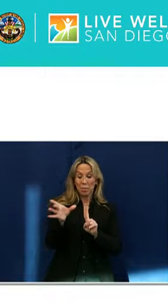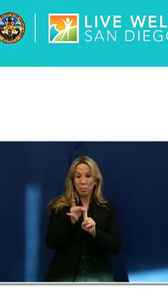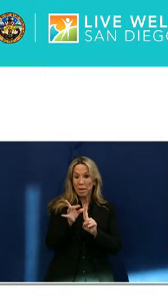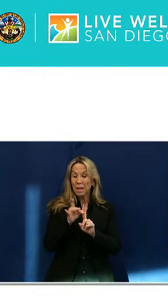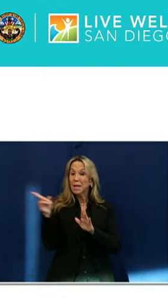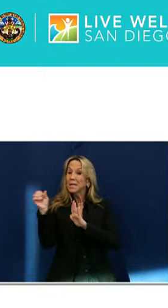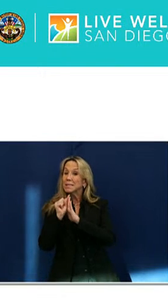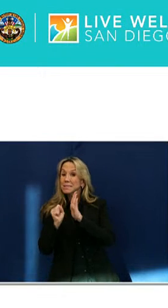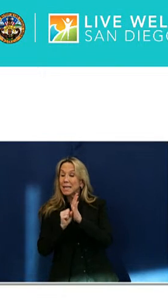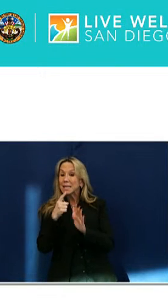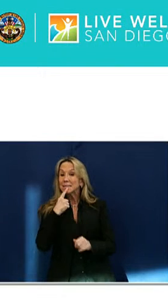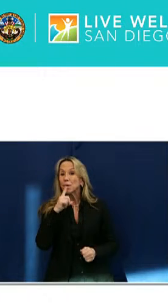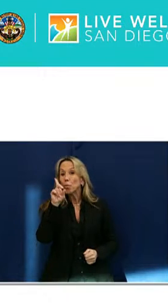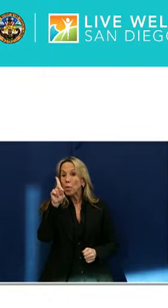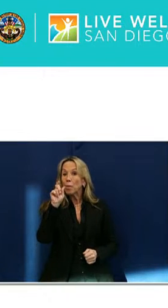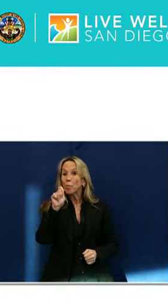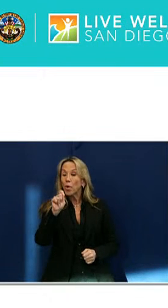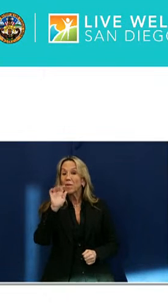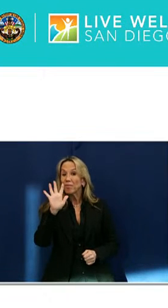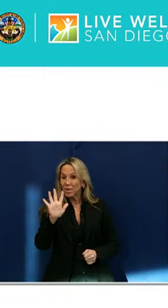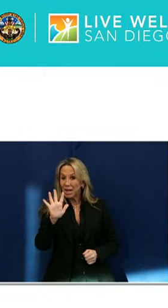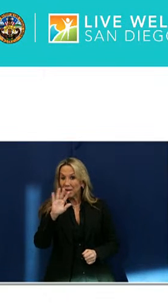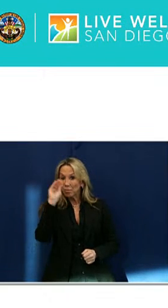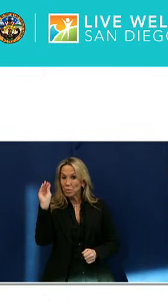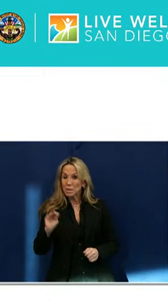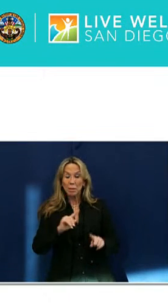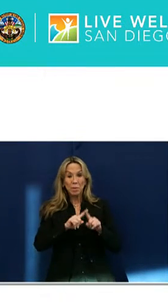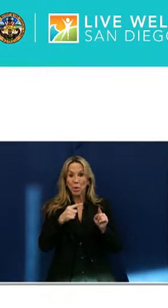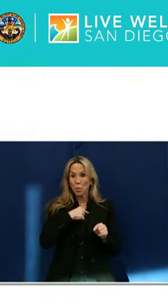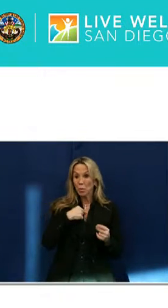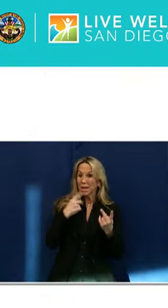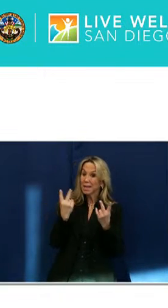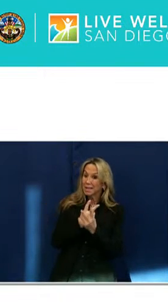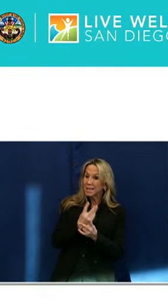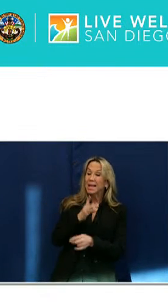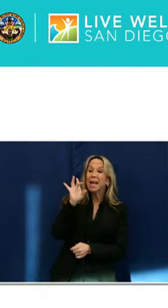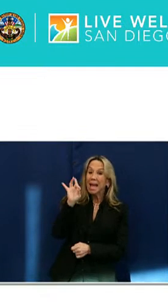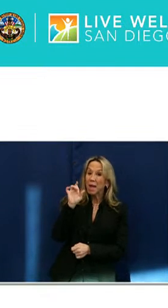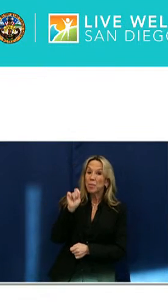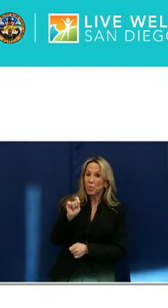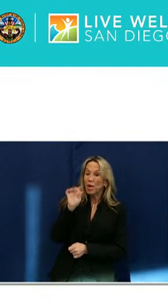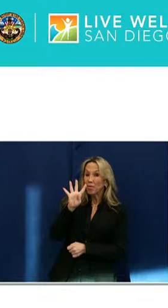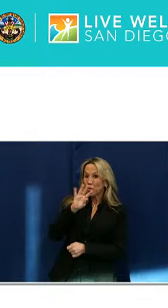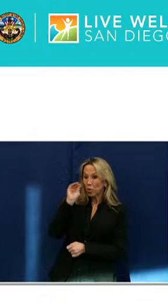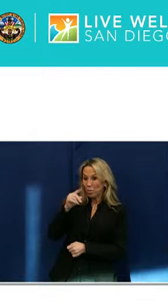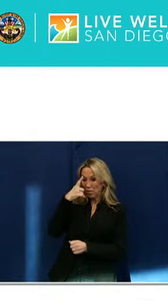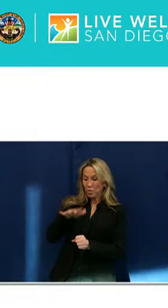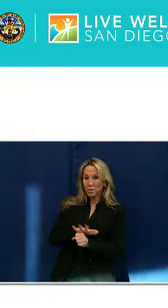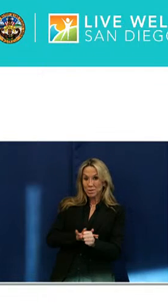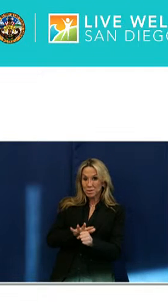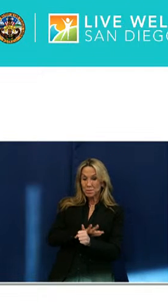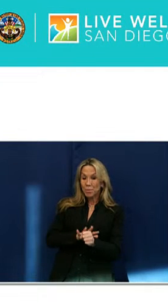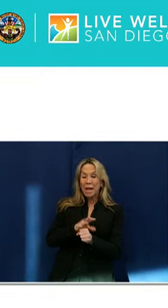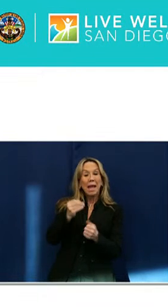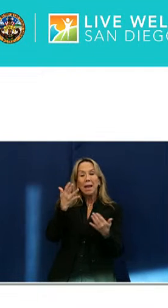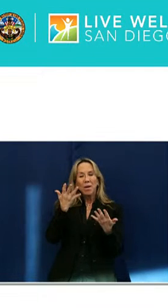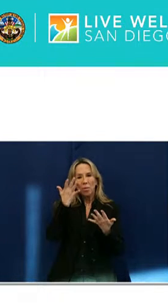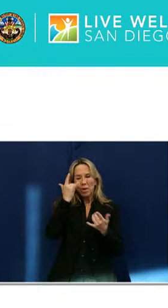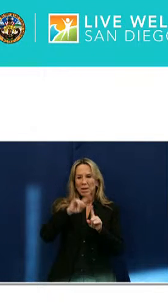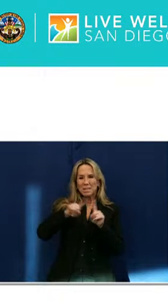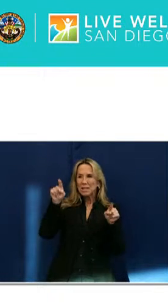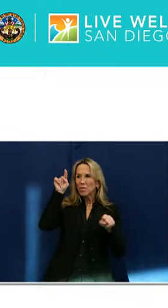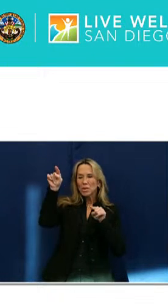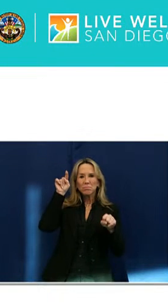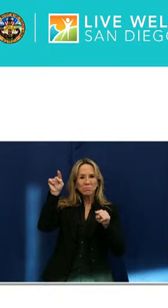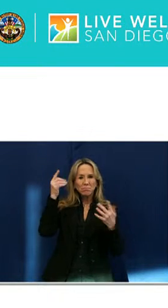at 1.5%, and we have calculated that at 8.4%, and this is due to issues